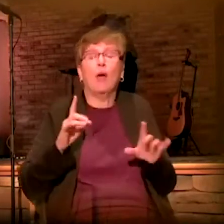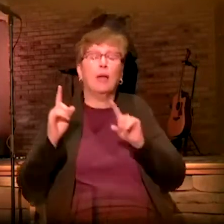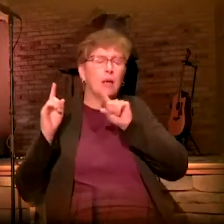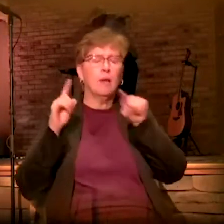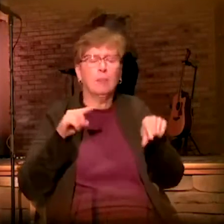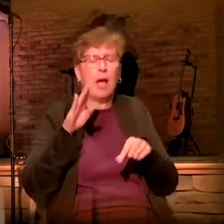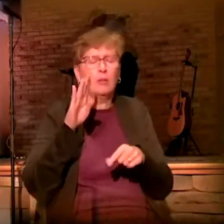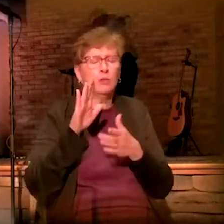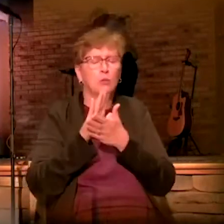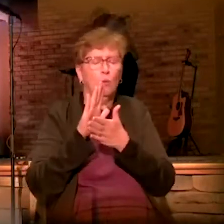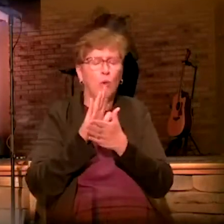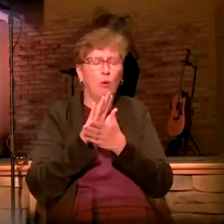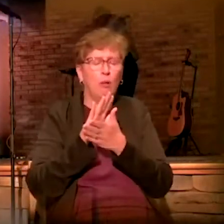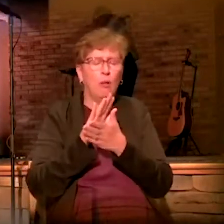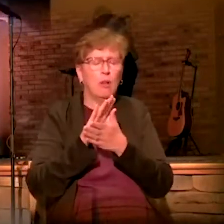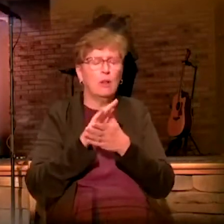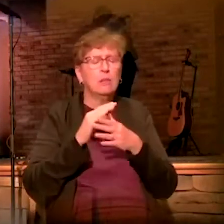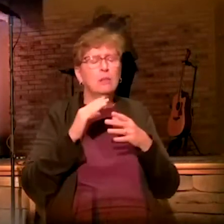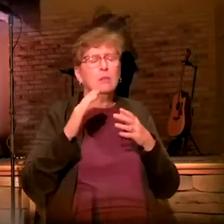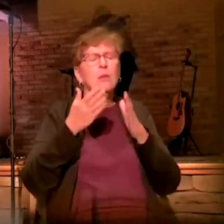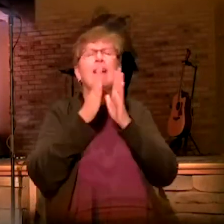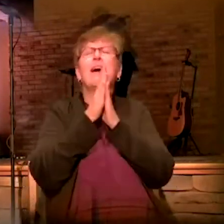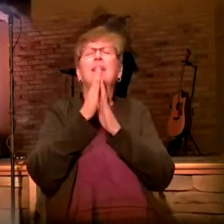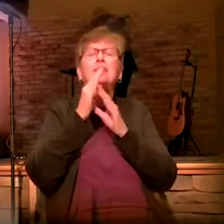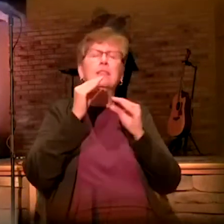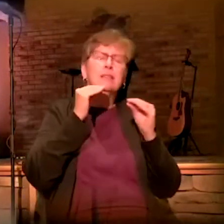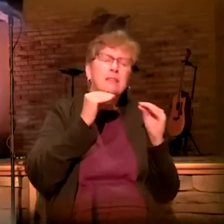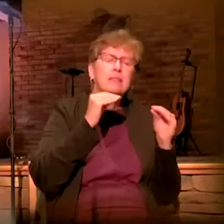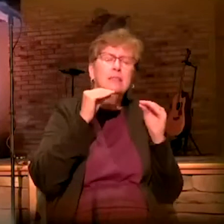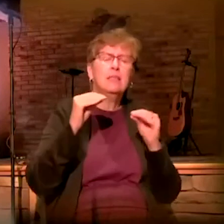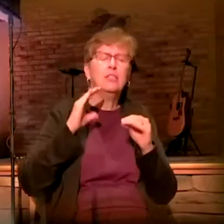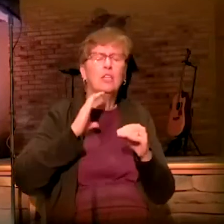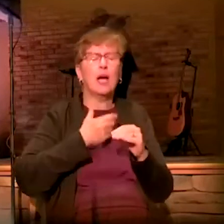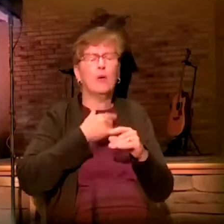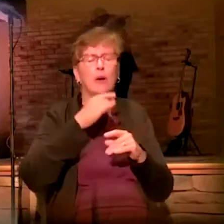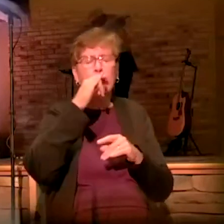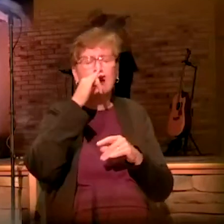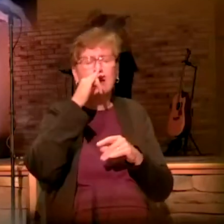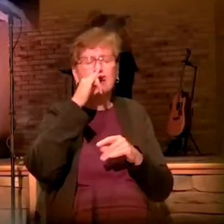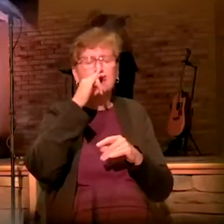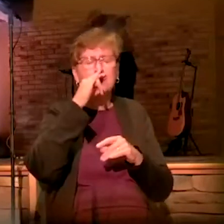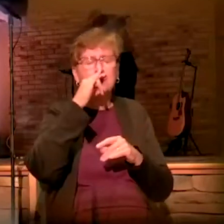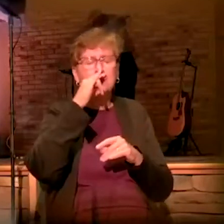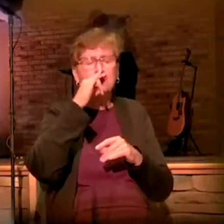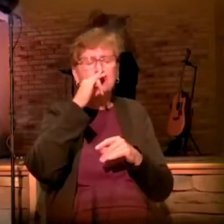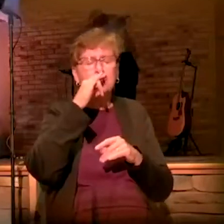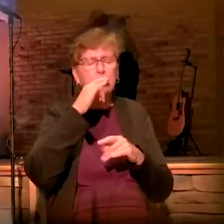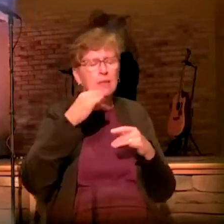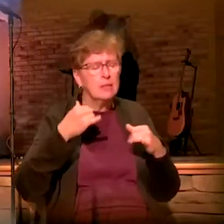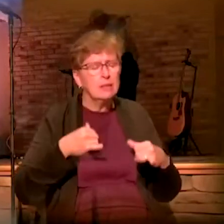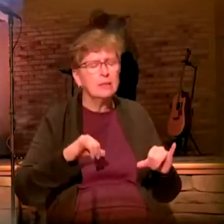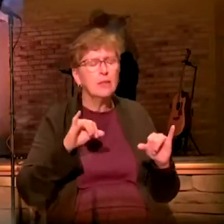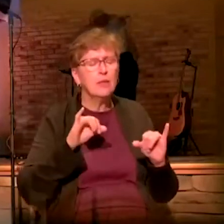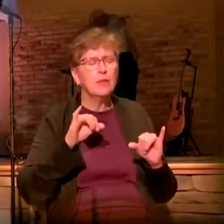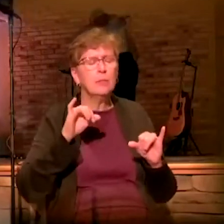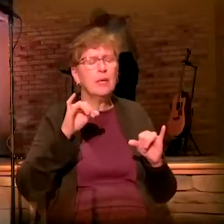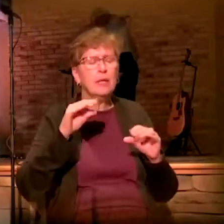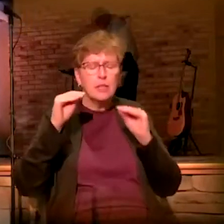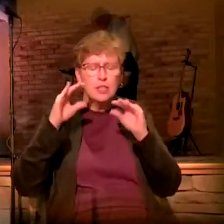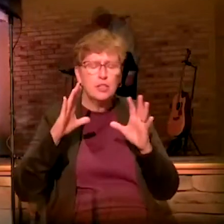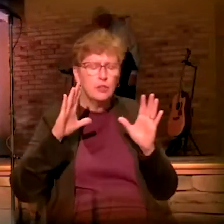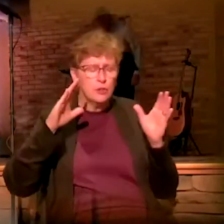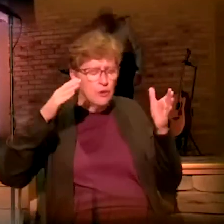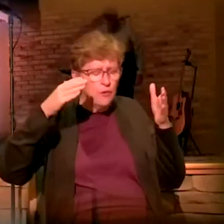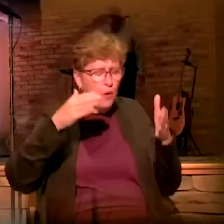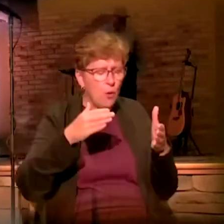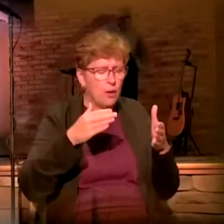Lord, we've asked them to teach our kids. And Lord, may that still be their focus, but there's so much more